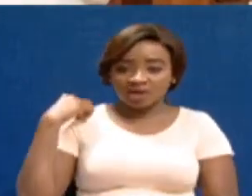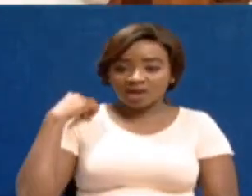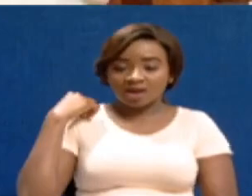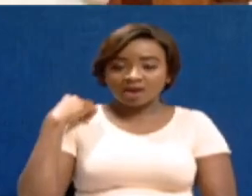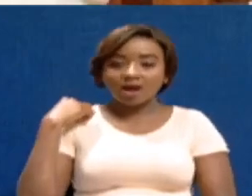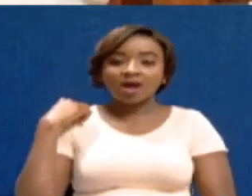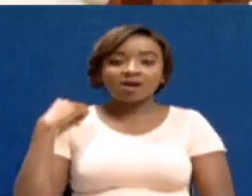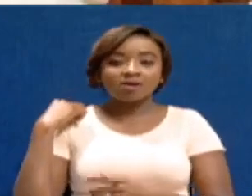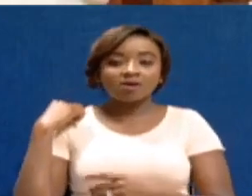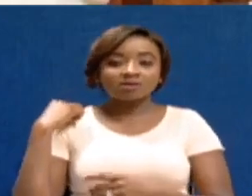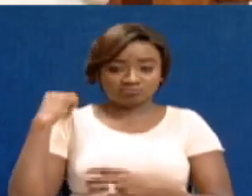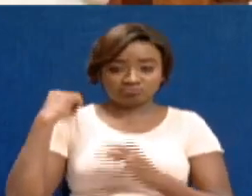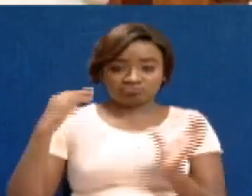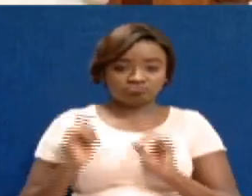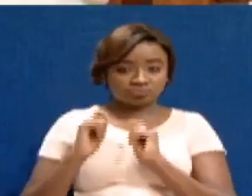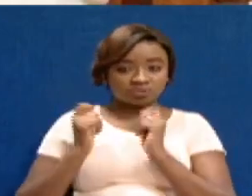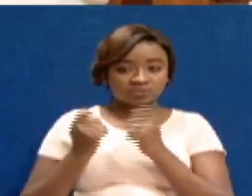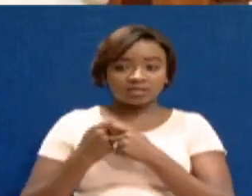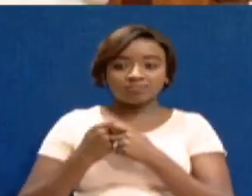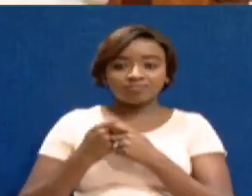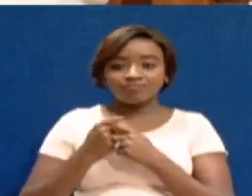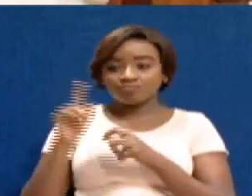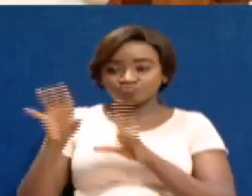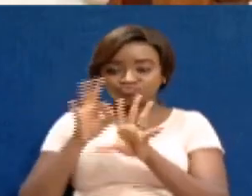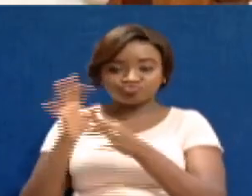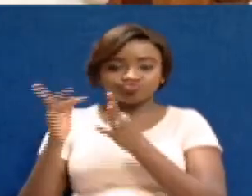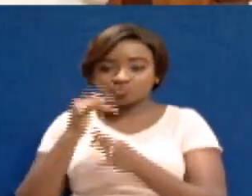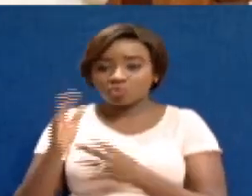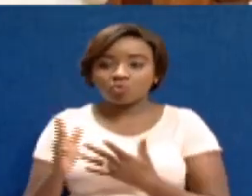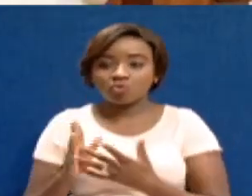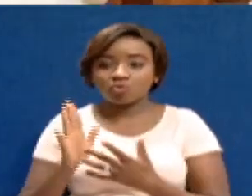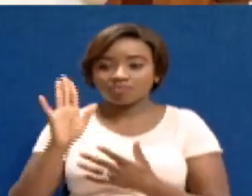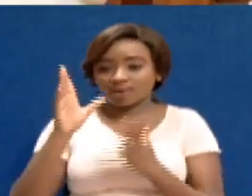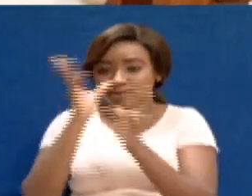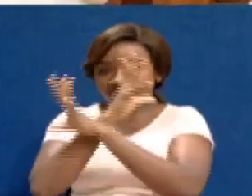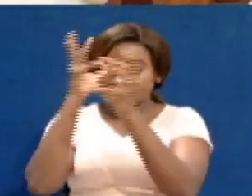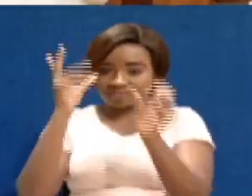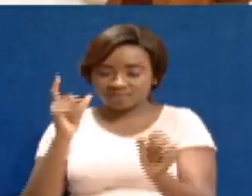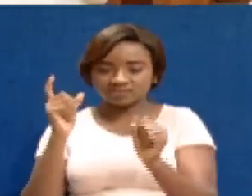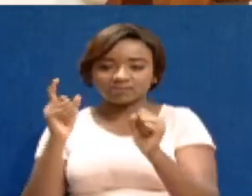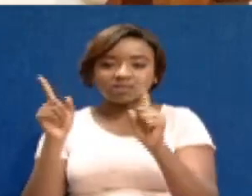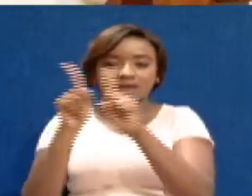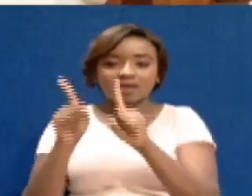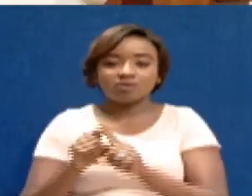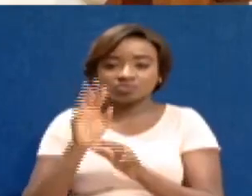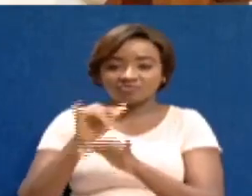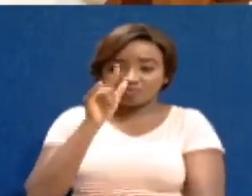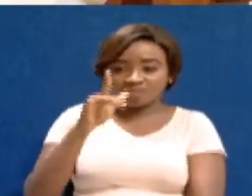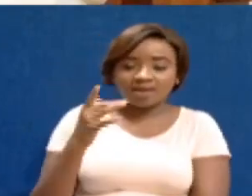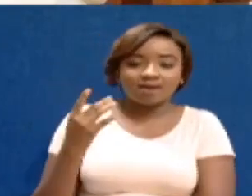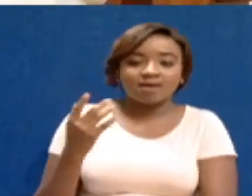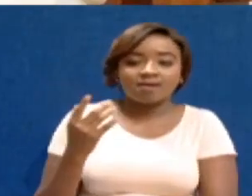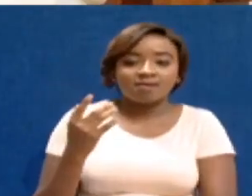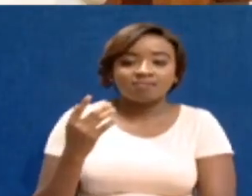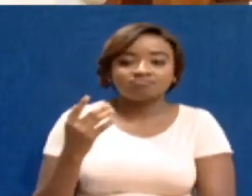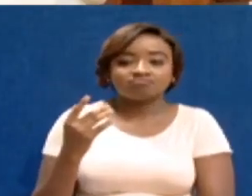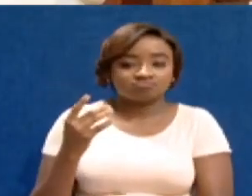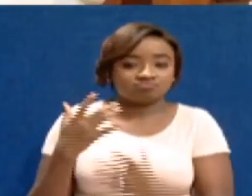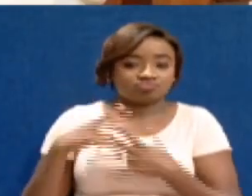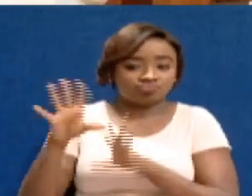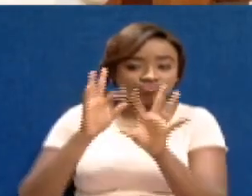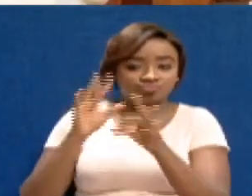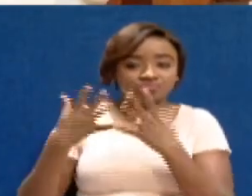The issues were the fact that the winner take it all situation is not working for us. We must also